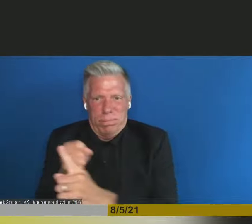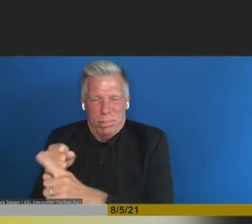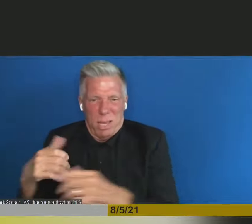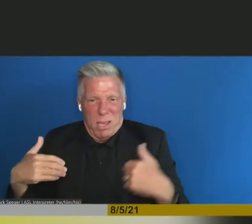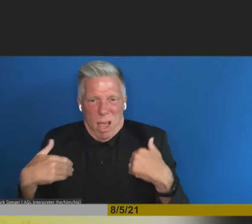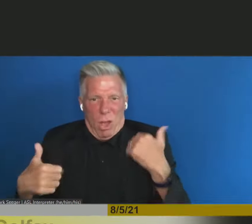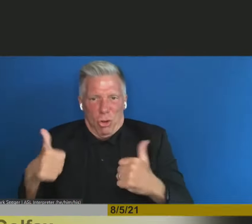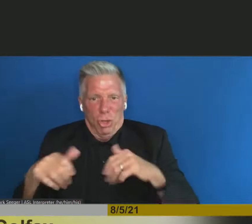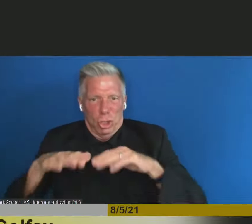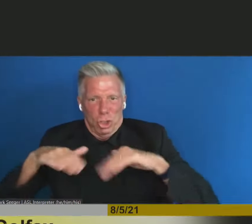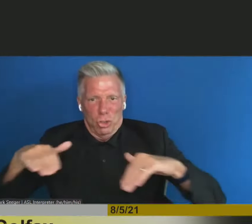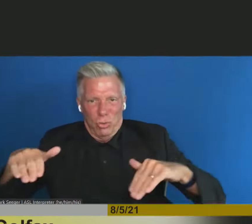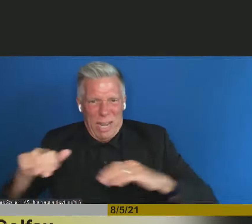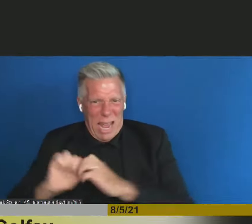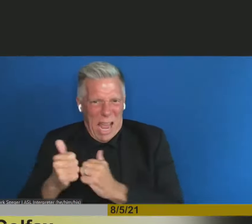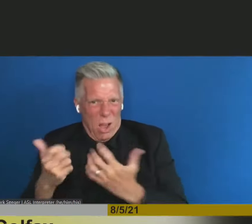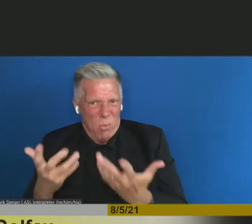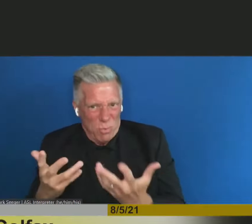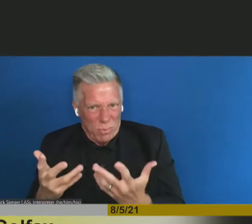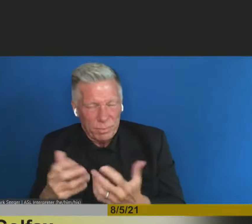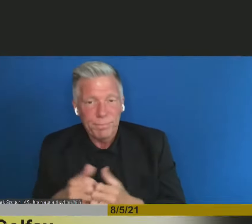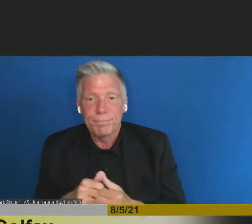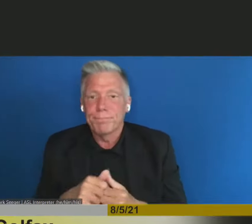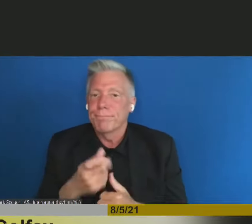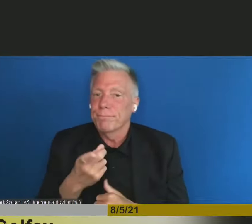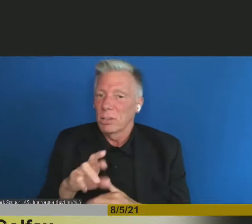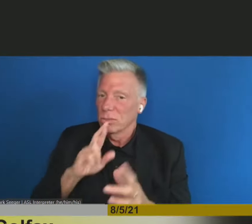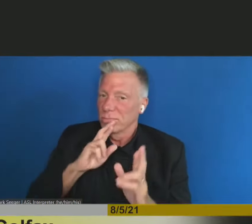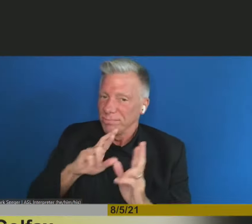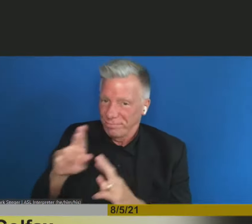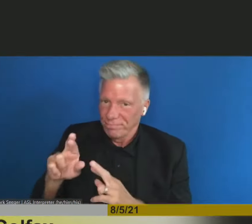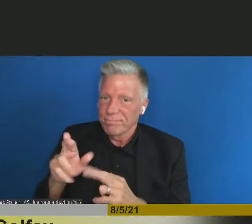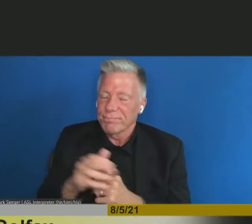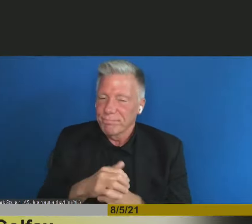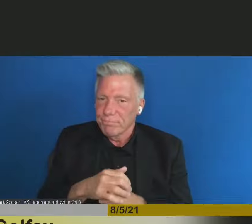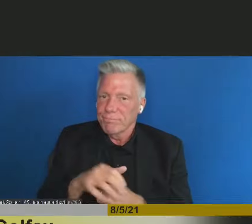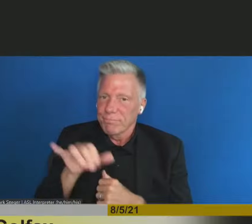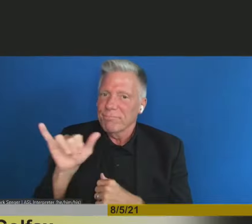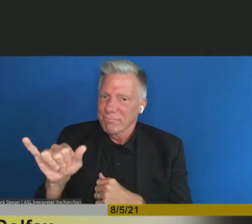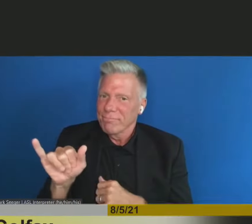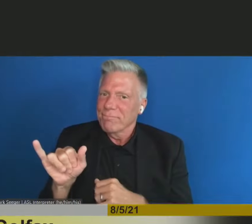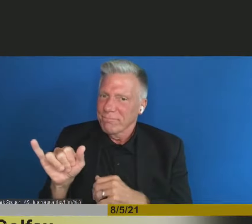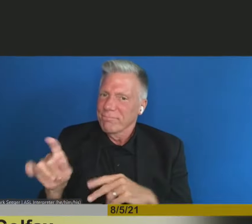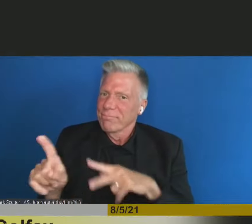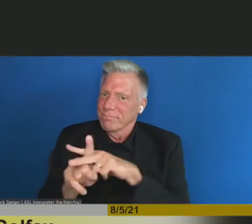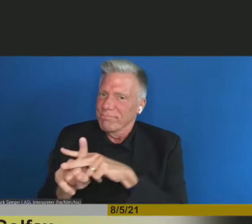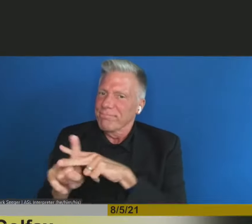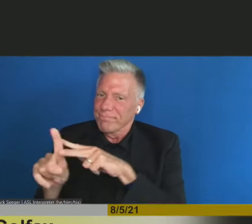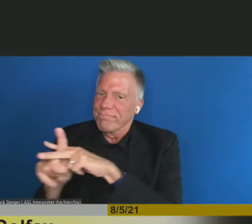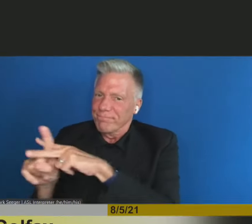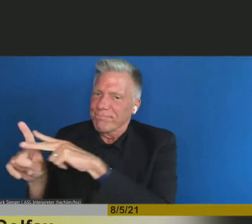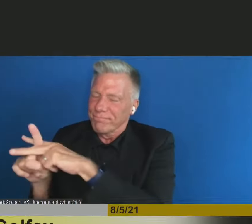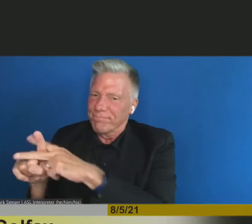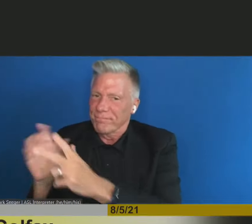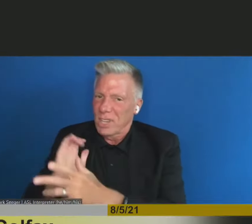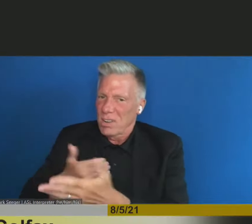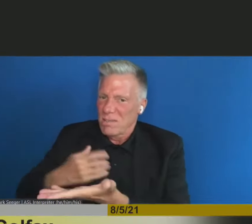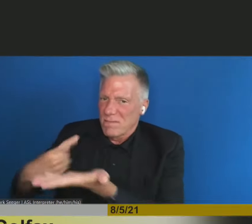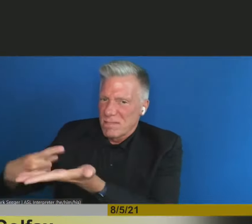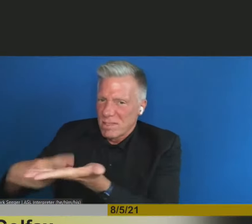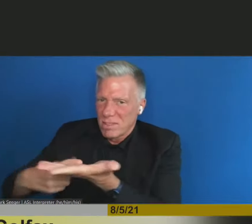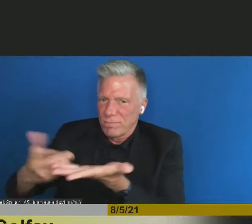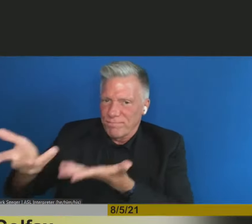so this came up in this has come up in our discussions with our clinical